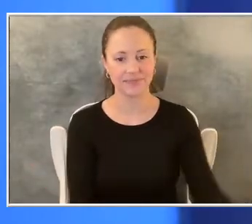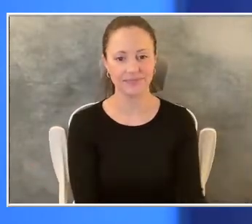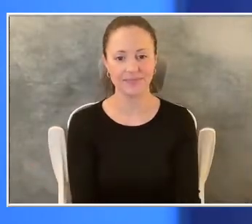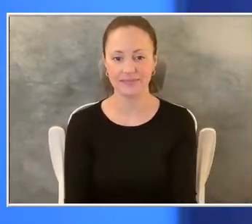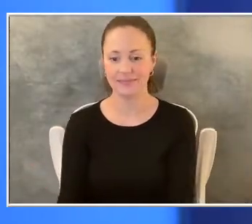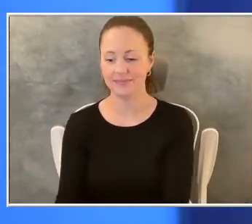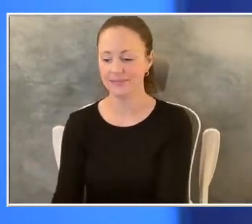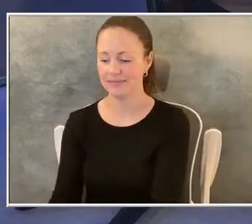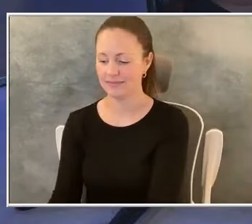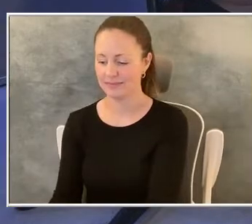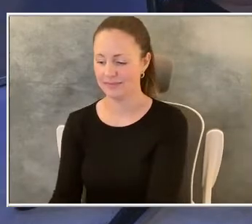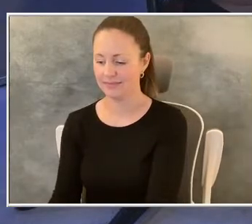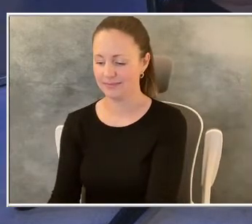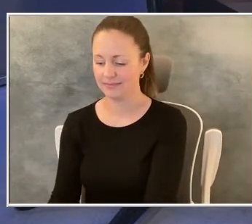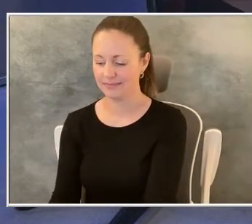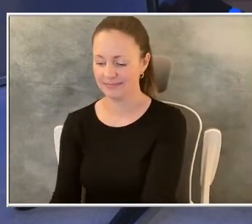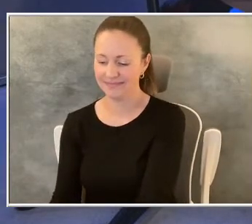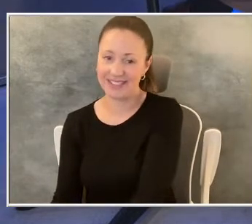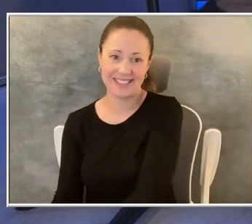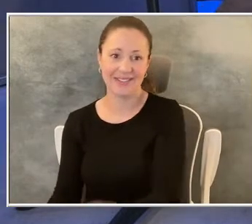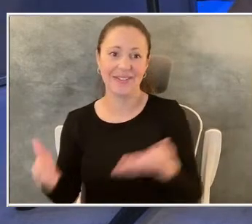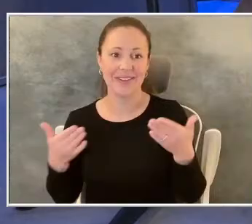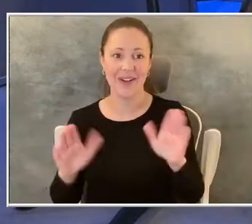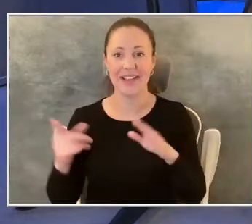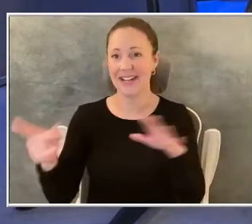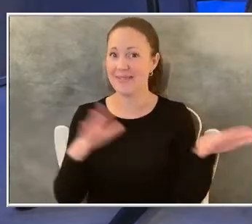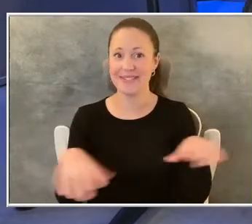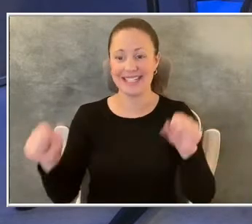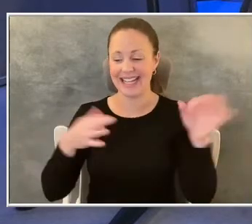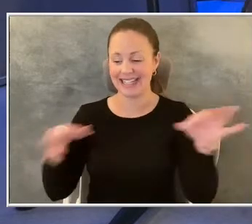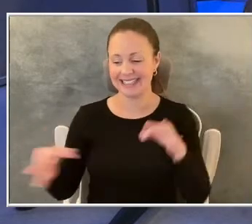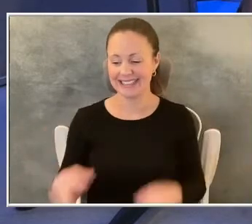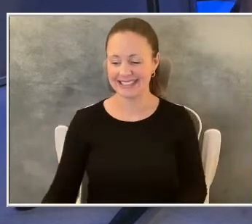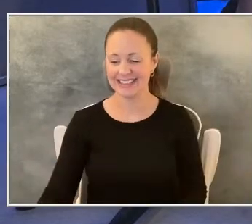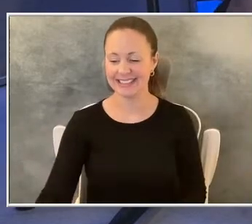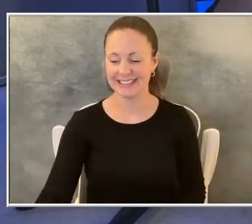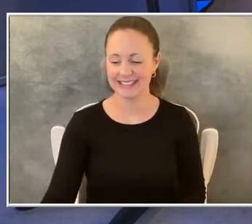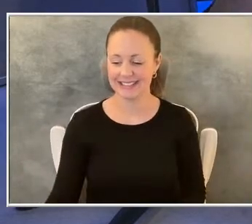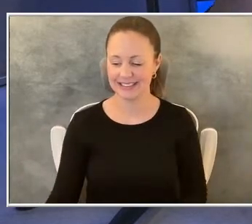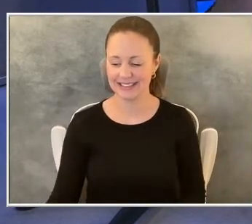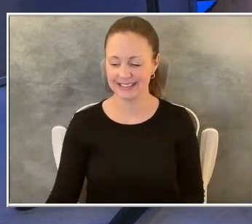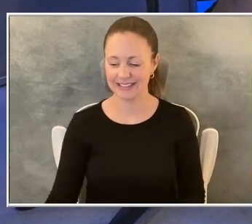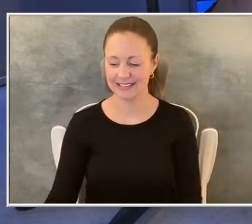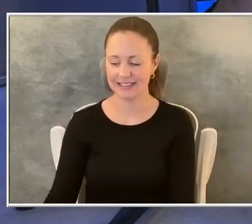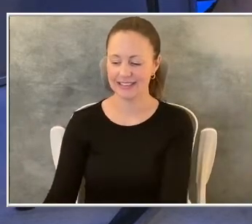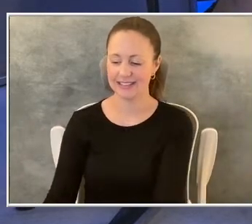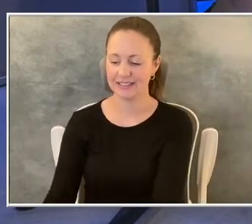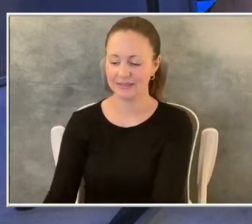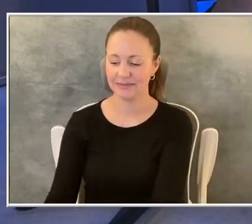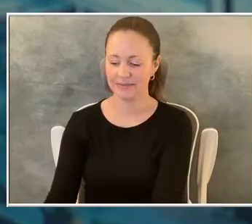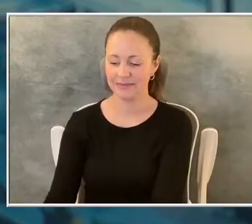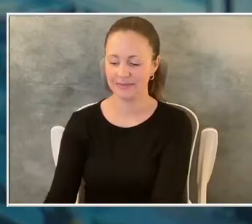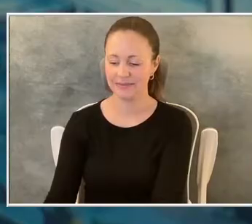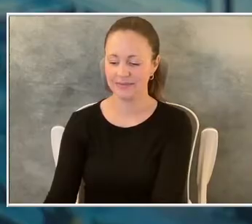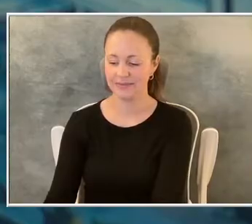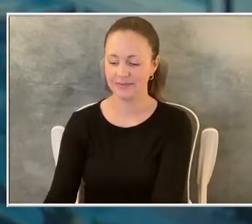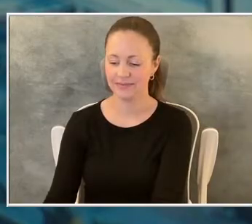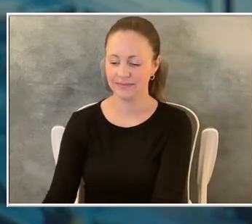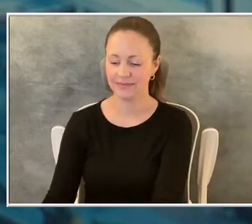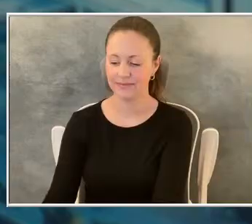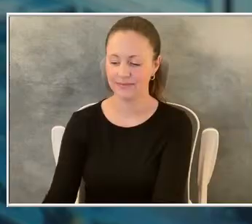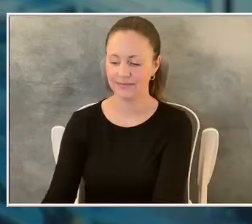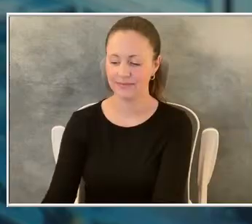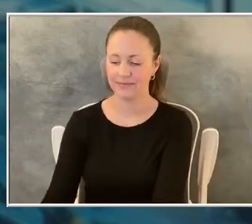I'll let him take it from there. Yeah. And yeah, so Saul was our donor. He is a half match, and